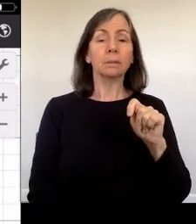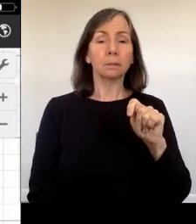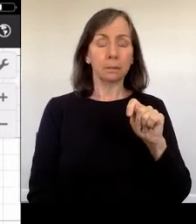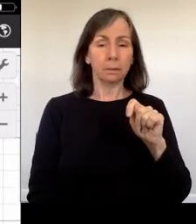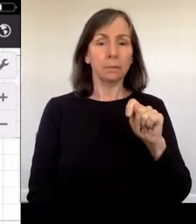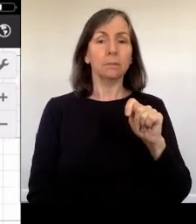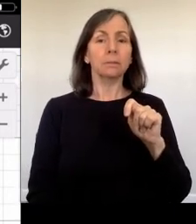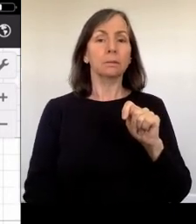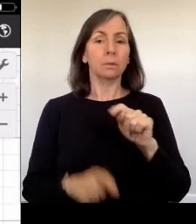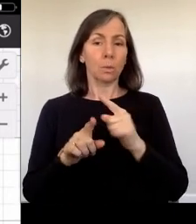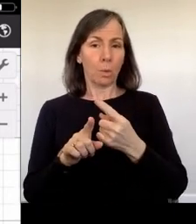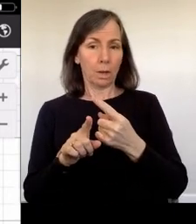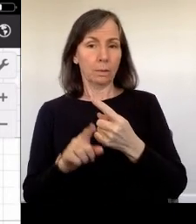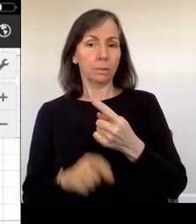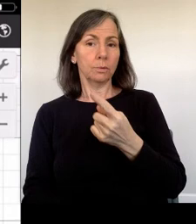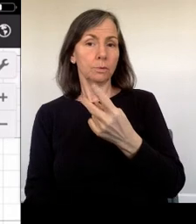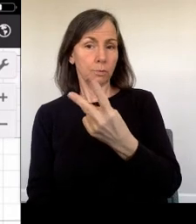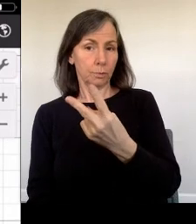2,